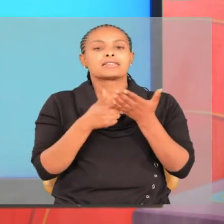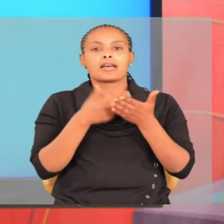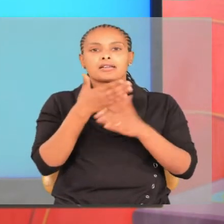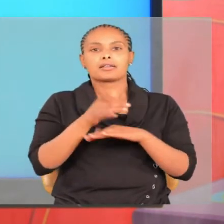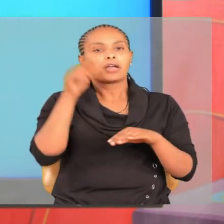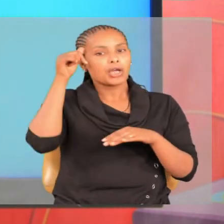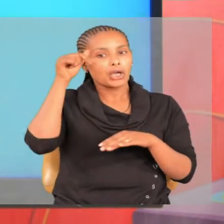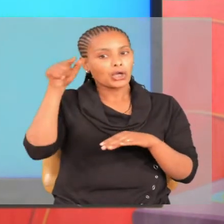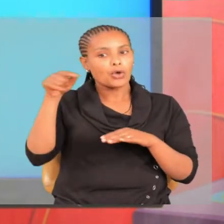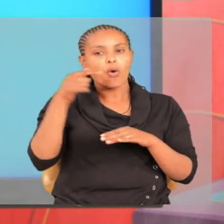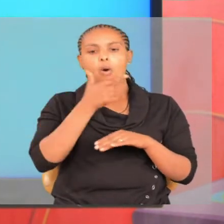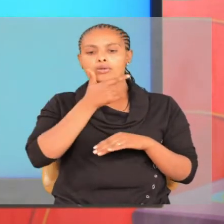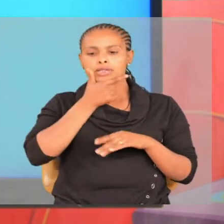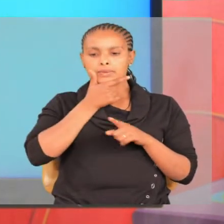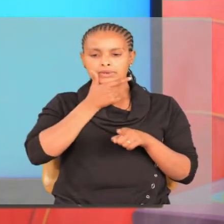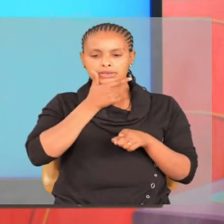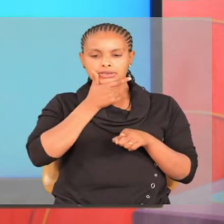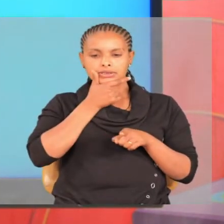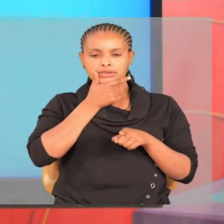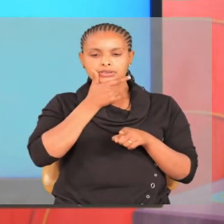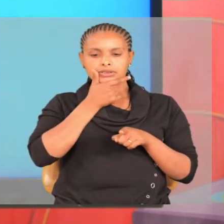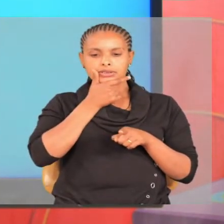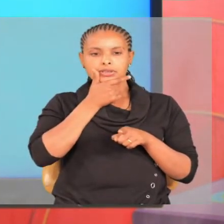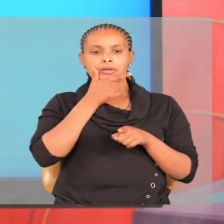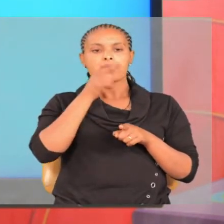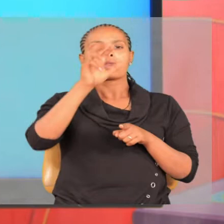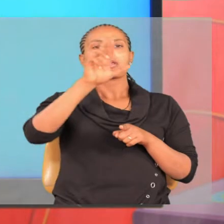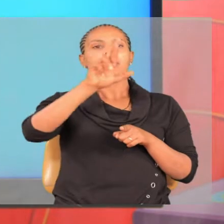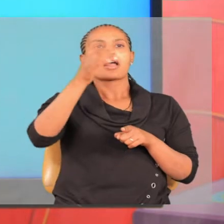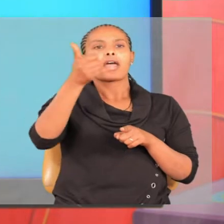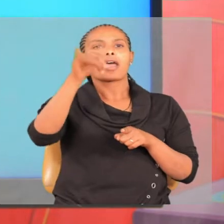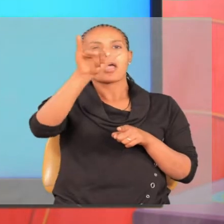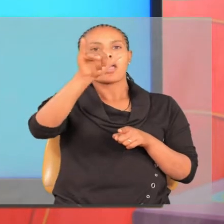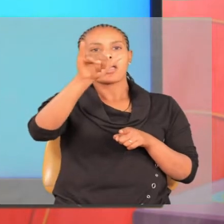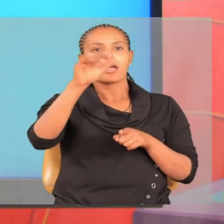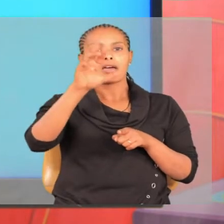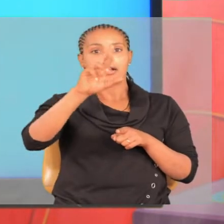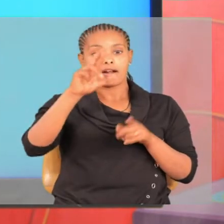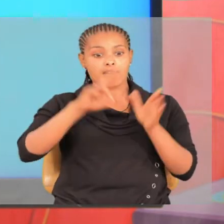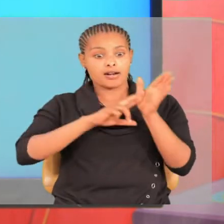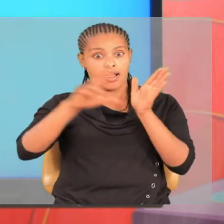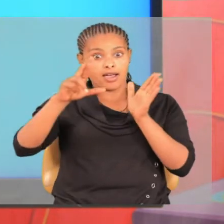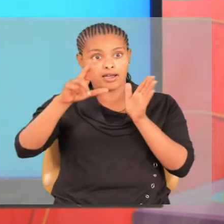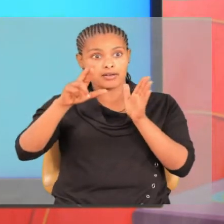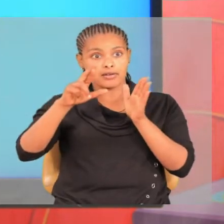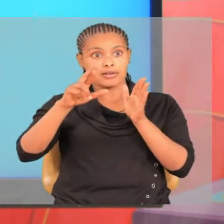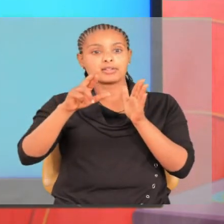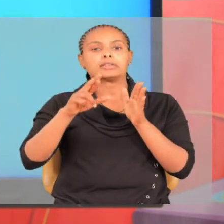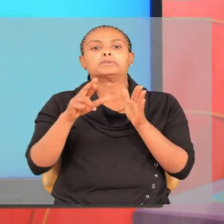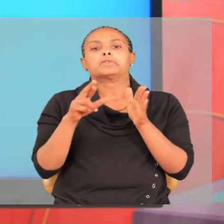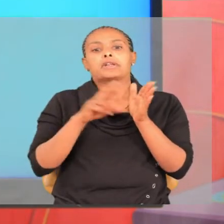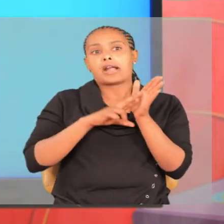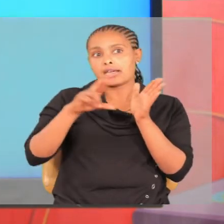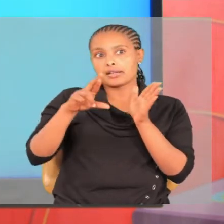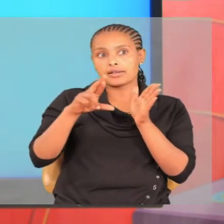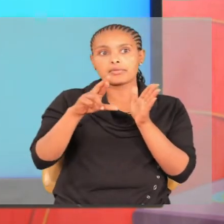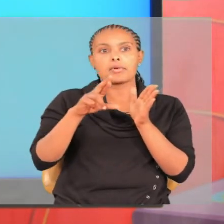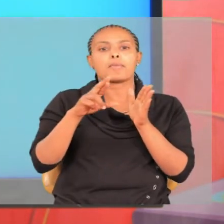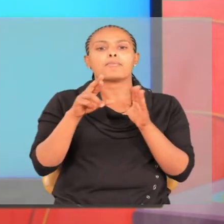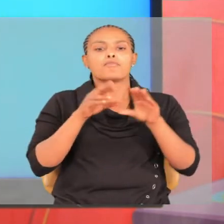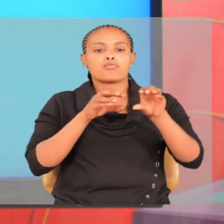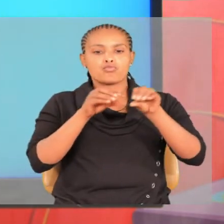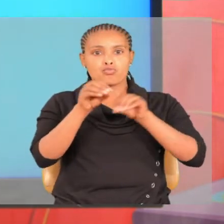Then he observed rays, bundles of rays, streams of rays